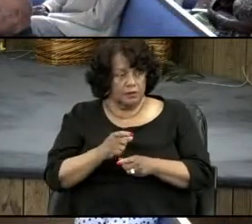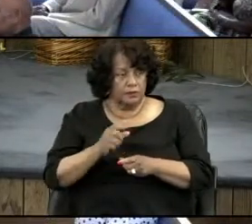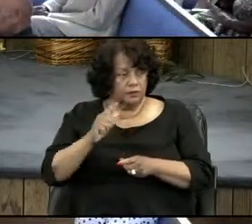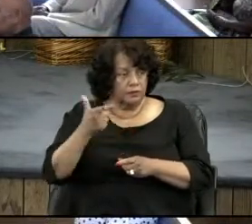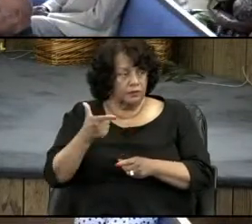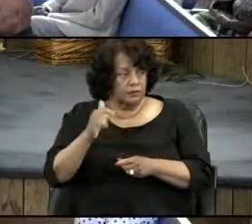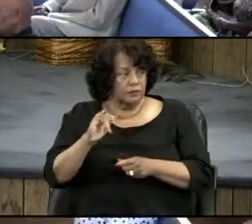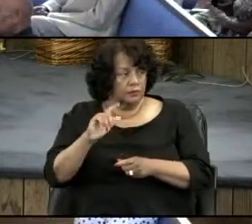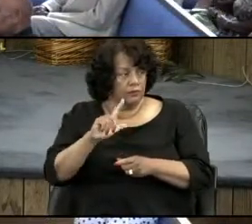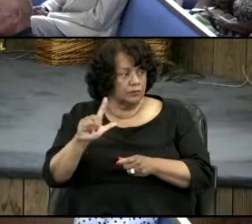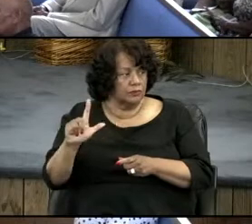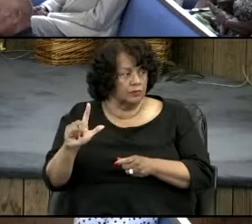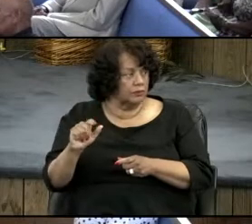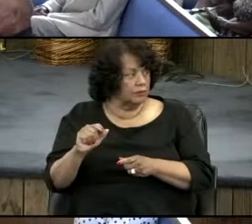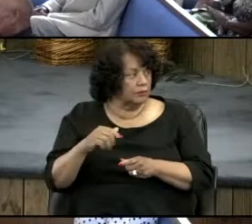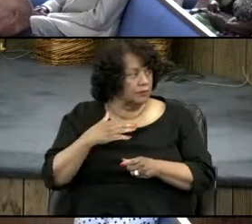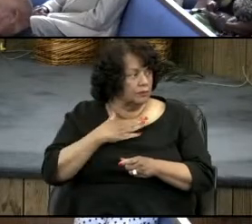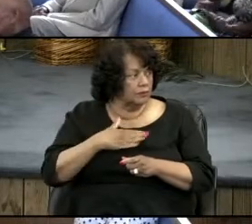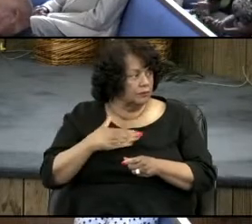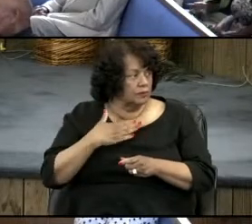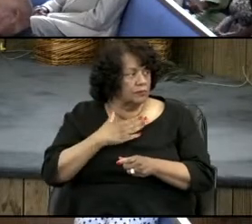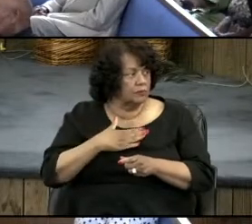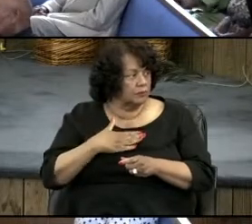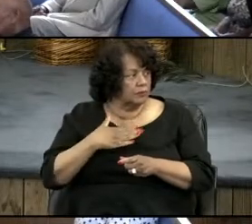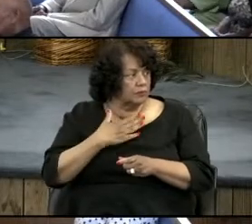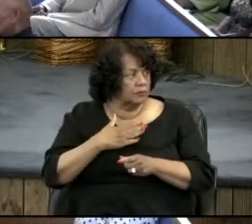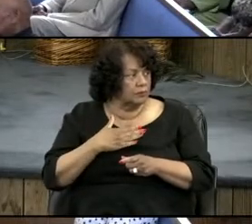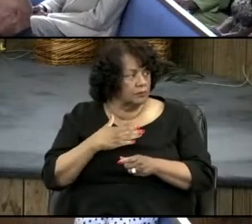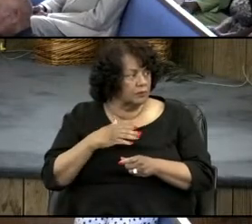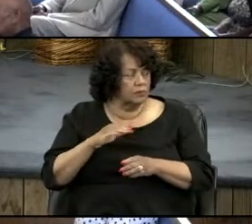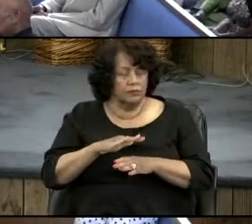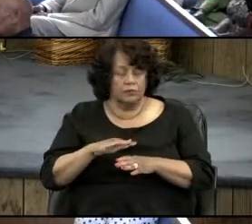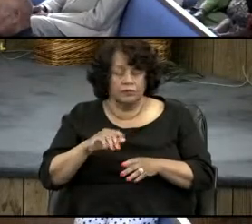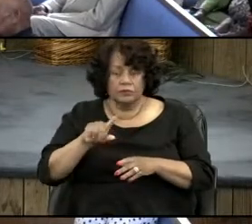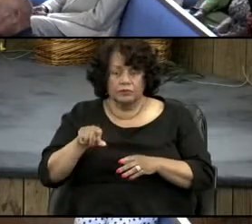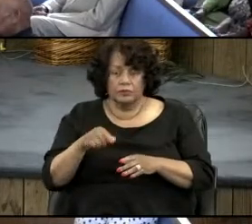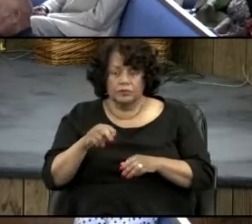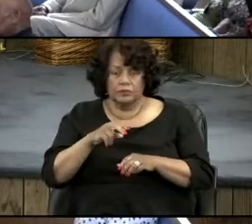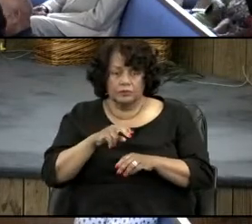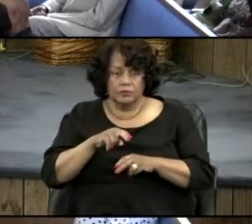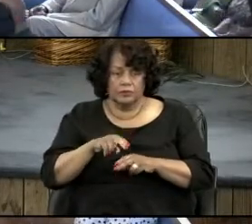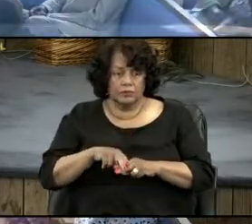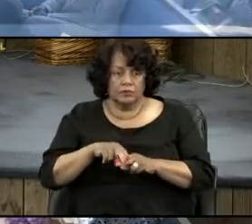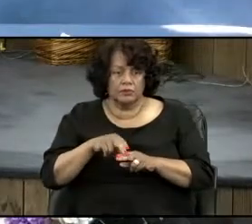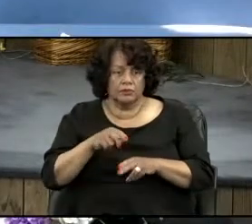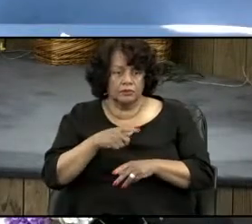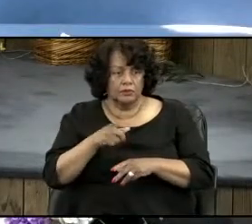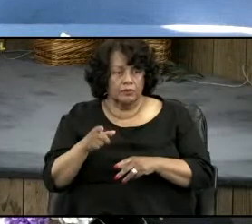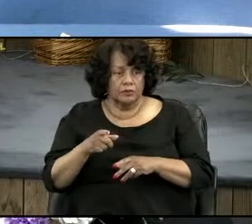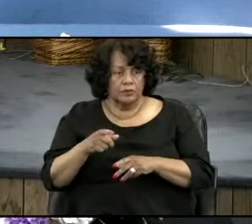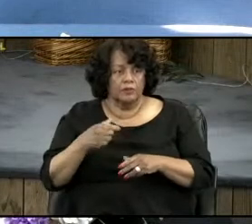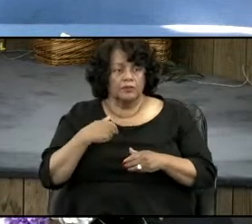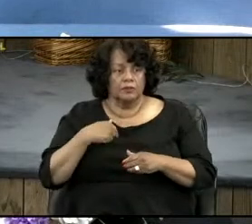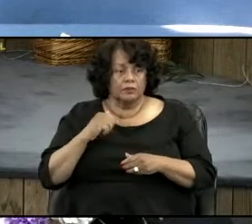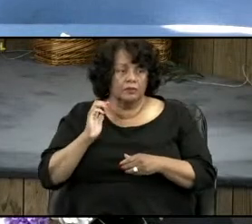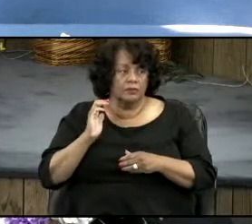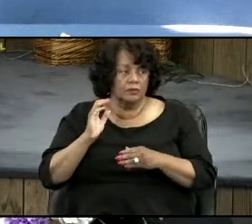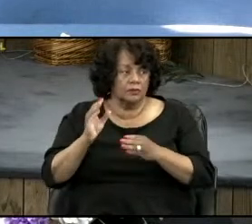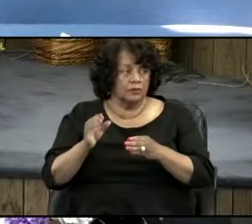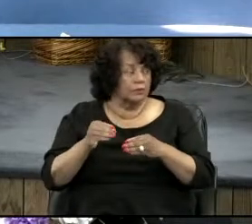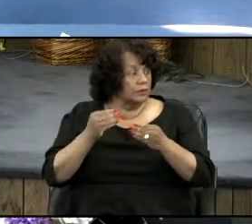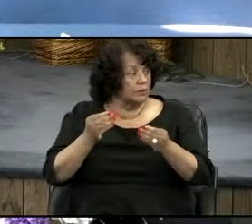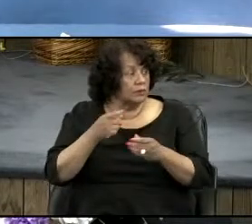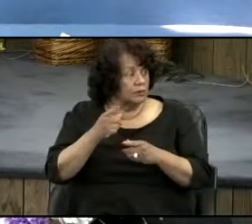And please, please, please, please don't just sit there. Get involved. If you don't know what to do, I'll give you something to do. Come ask me. I'll give you something